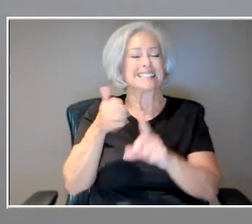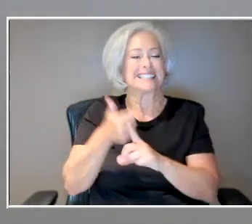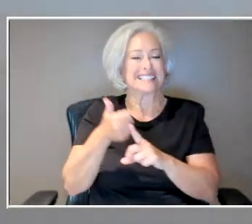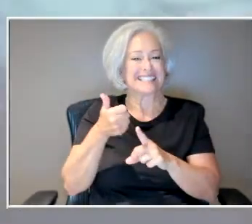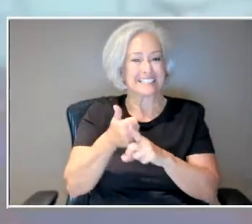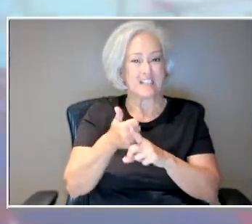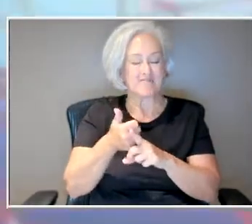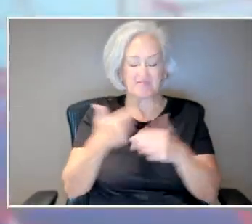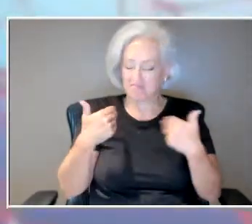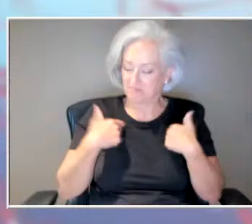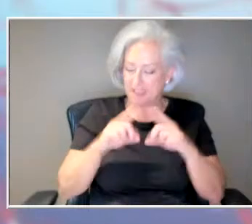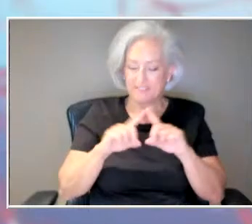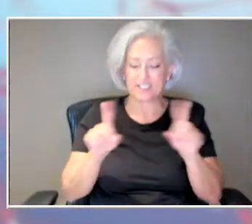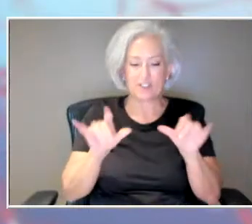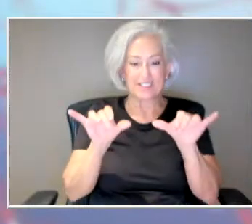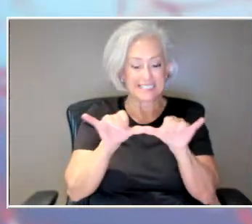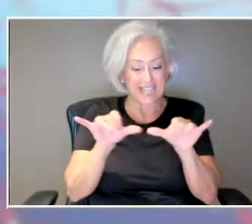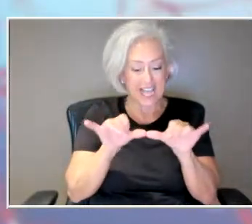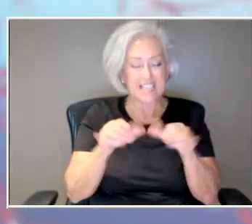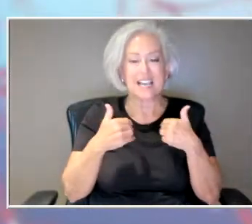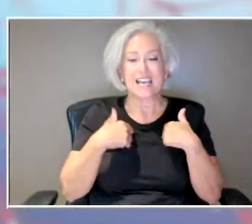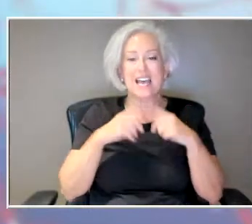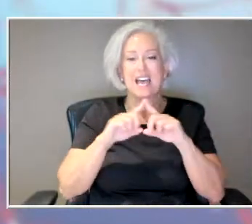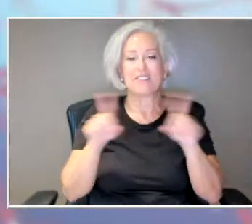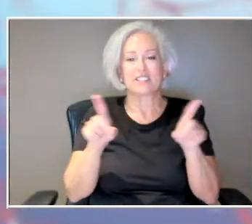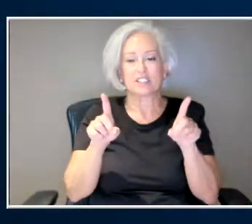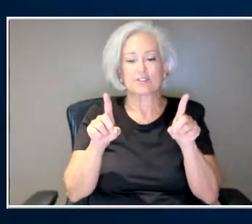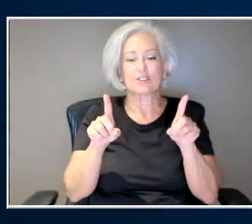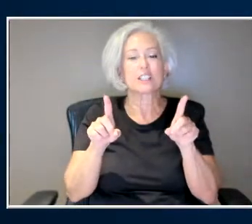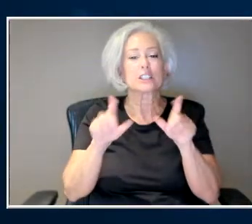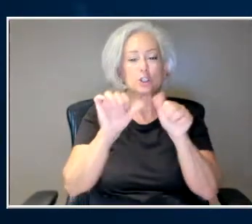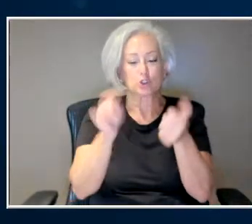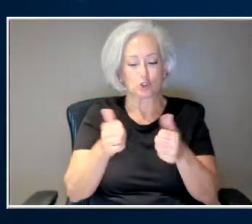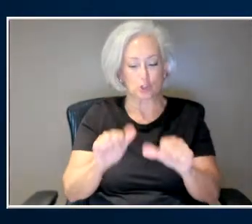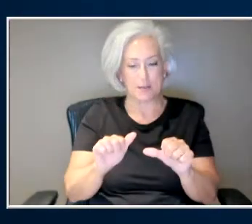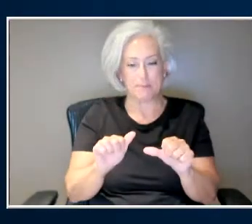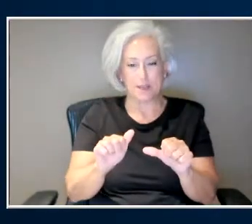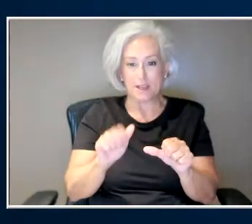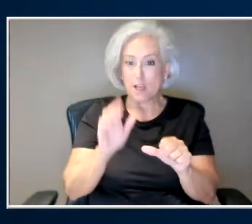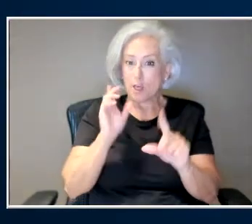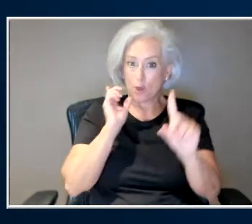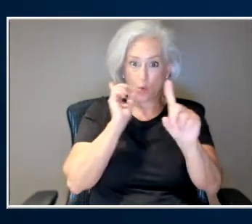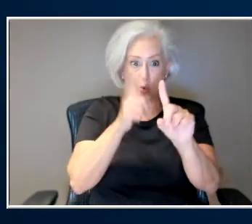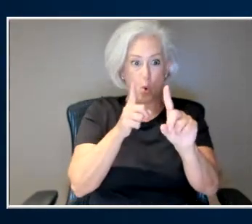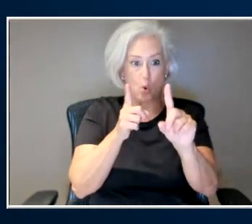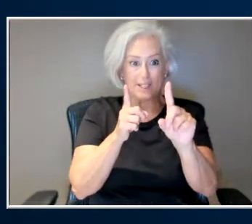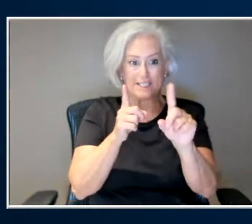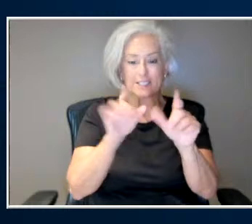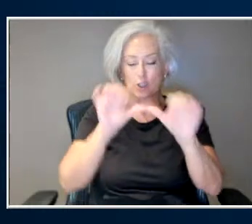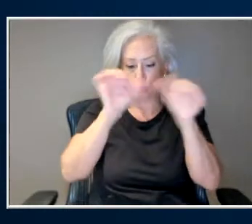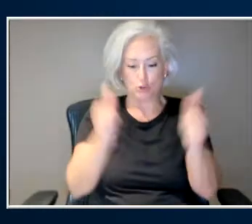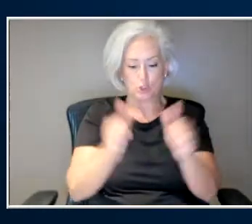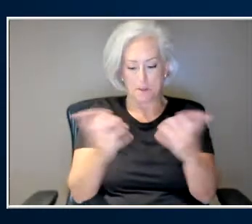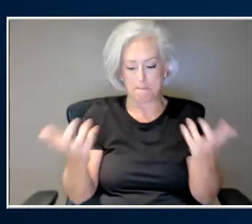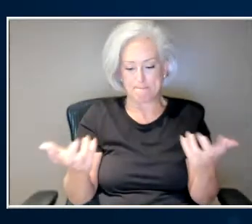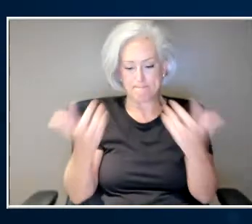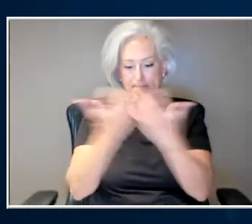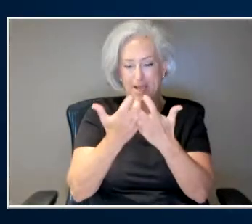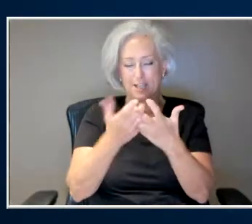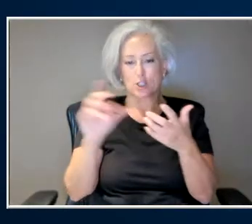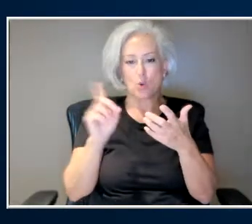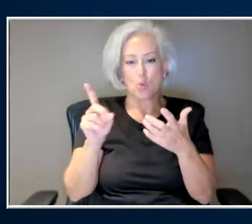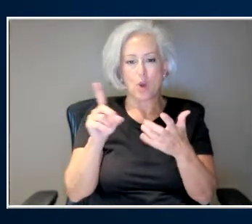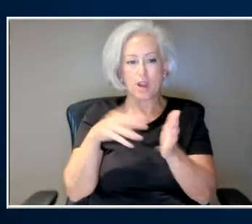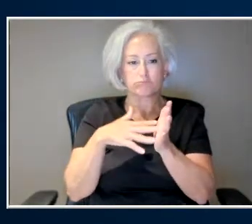and sizes, and you're trying to find a good match for the aneurysm. So when you deliver the microcatheter to the aneurysm, the